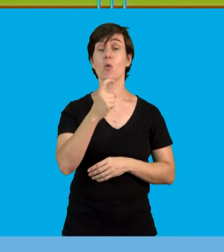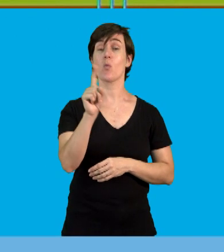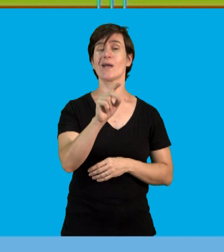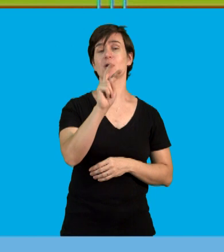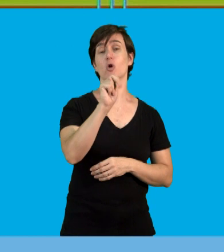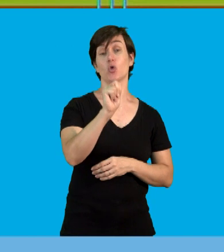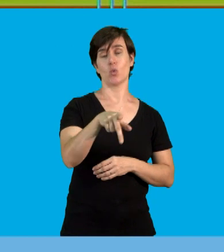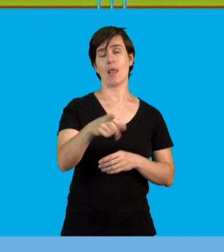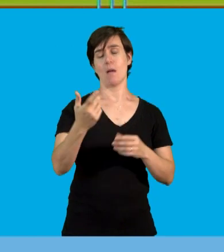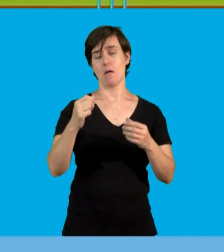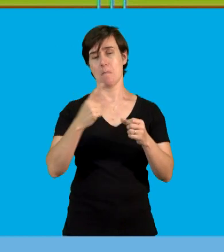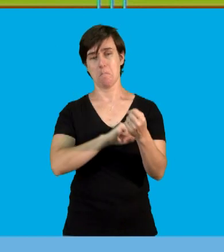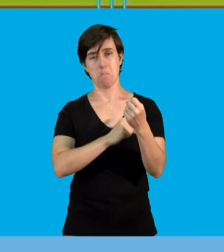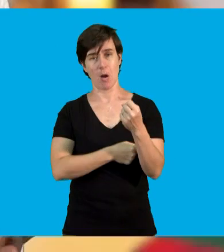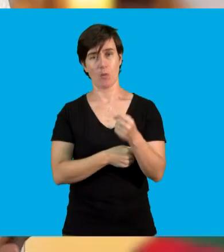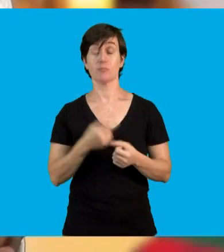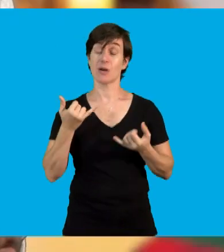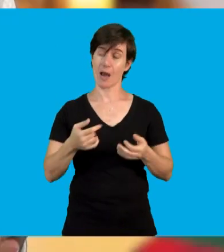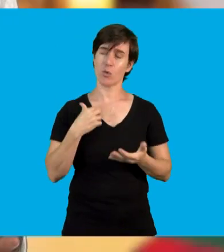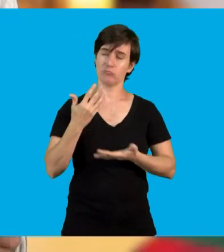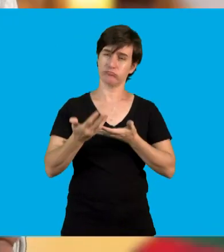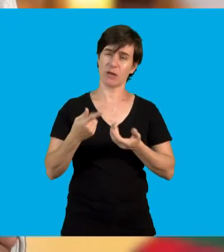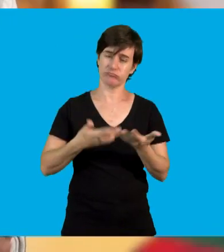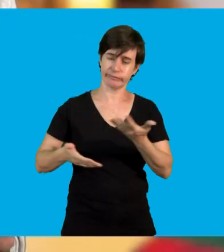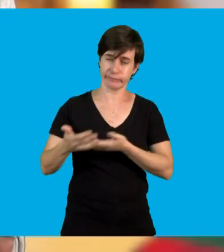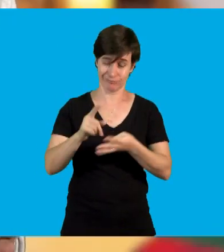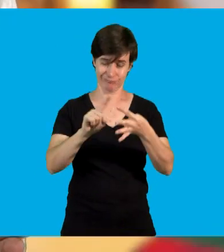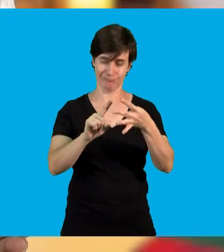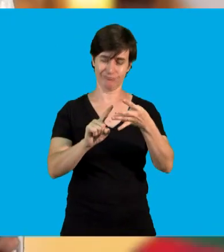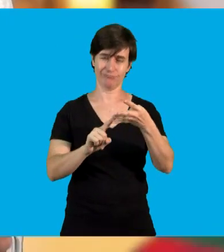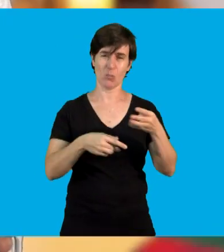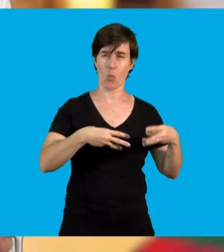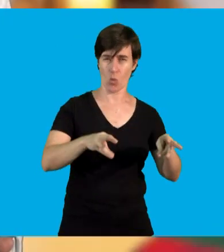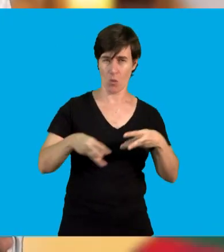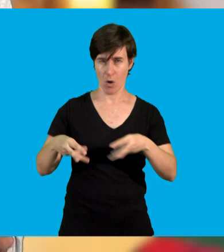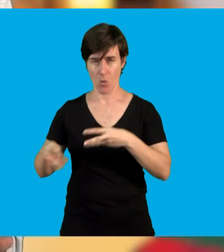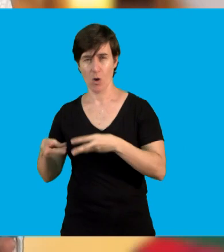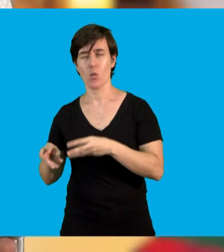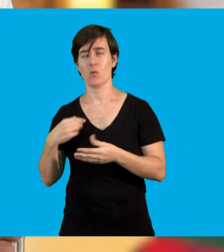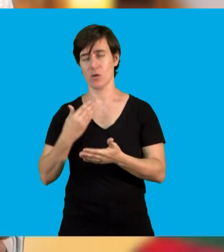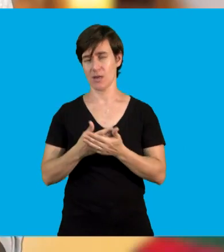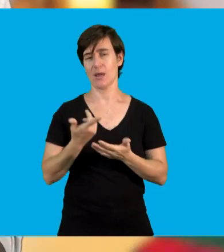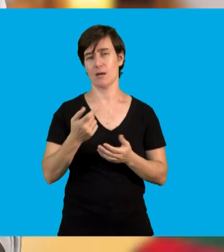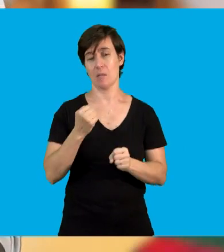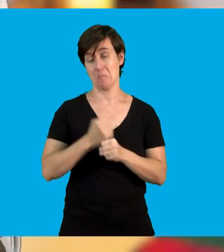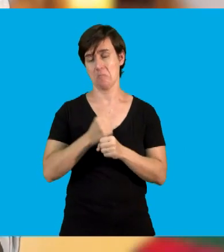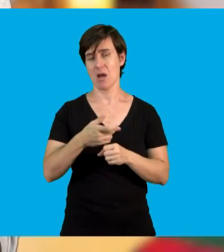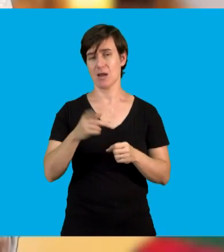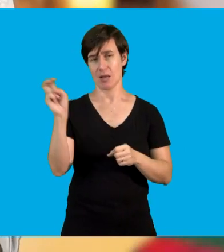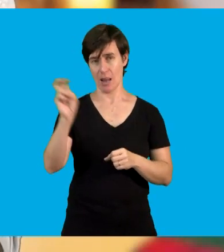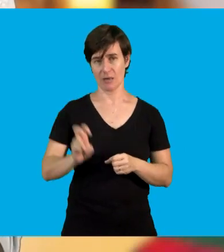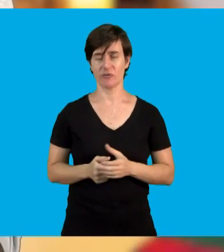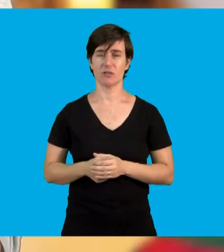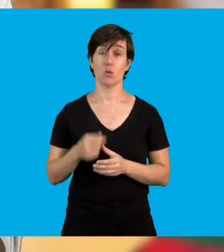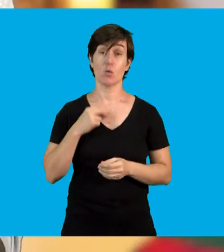called nuclear power. So we have looked at the 4 ways in which we can use to generate electricity other than